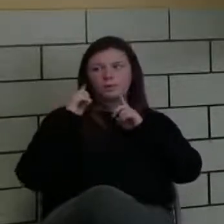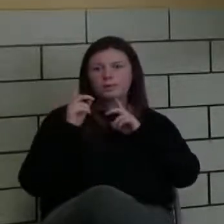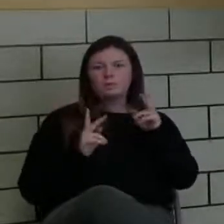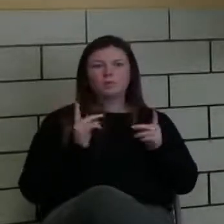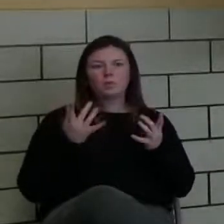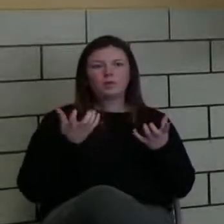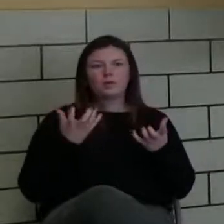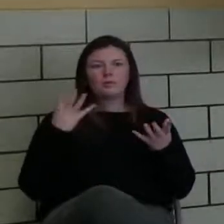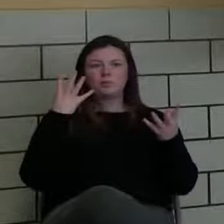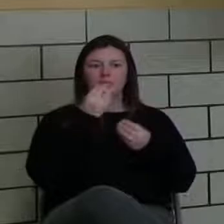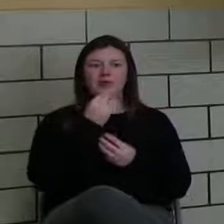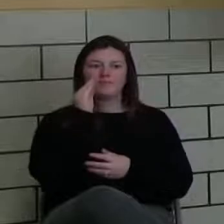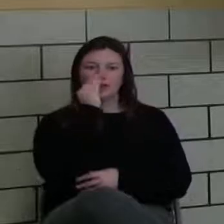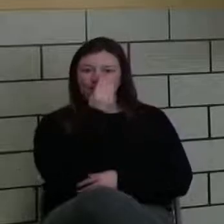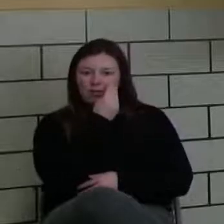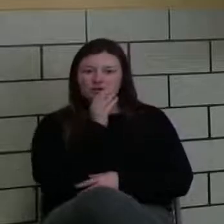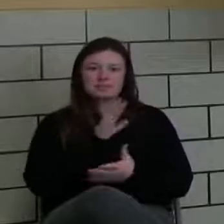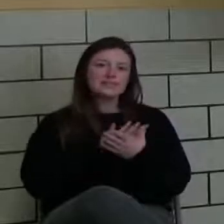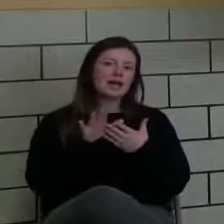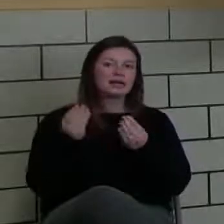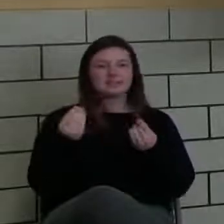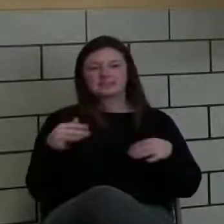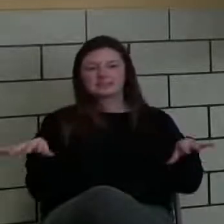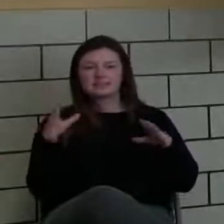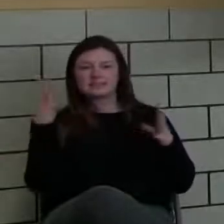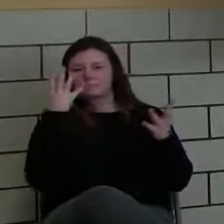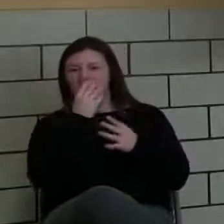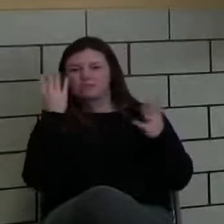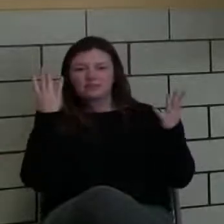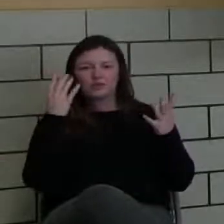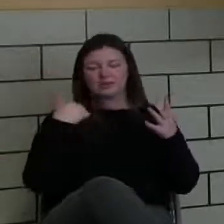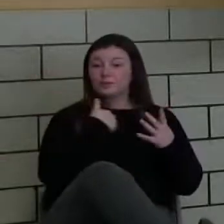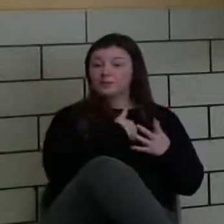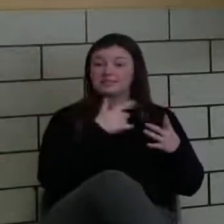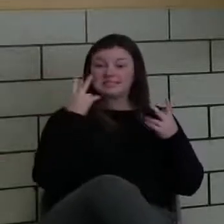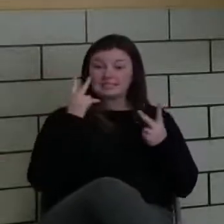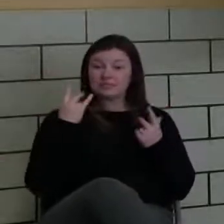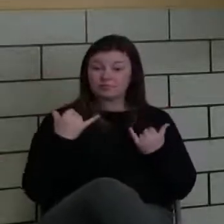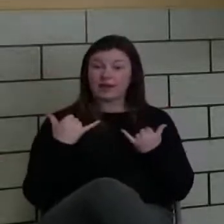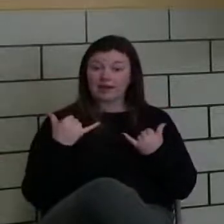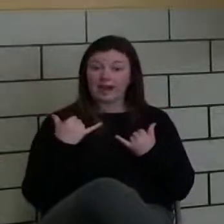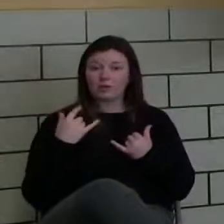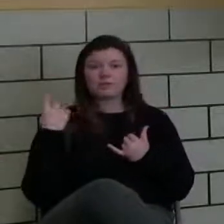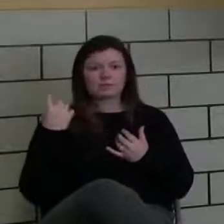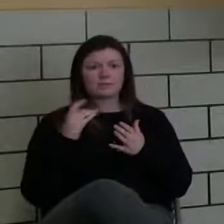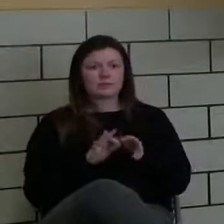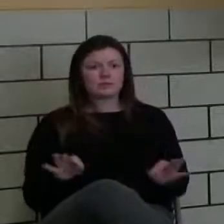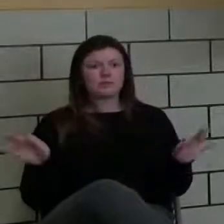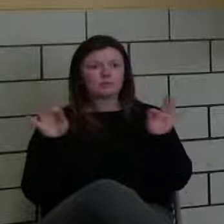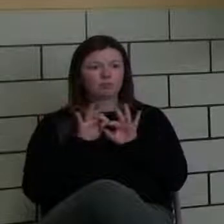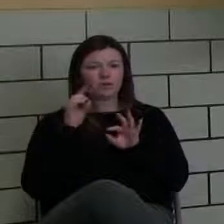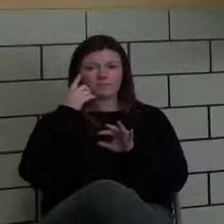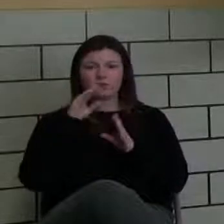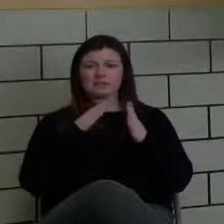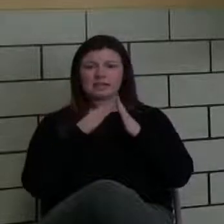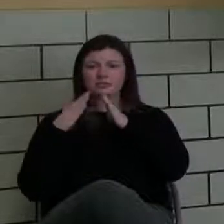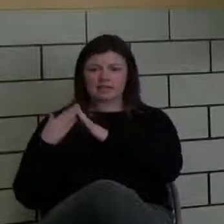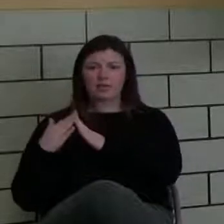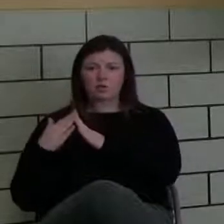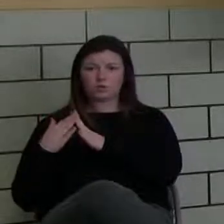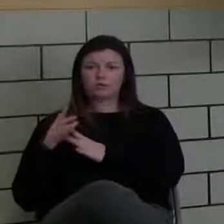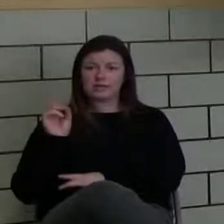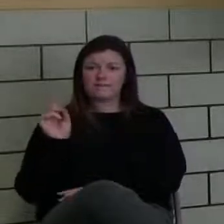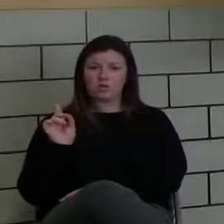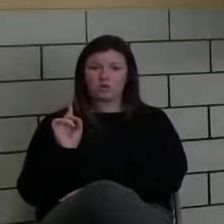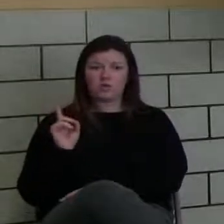and nice landscaping, and we see that out there right now. That's something that's important to downtown Danville. So there are